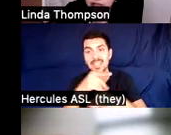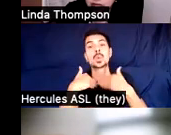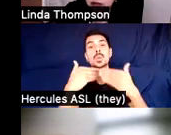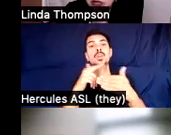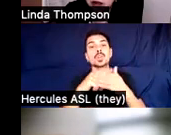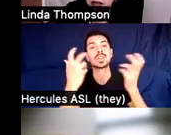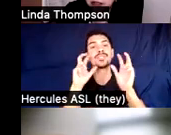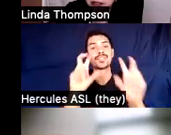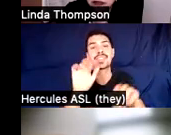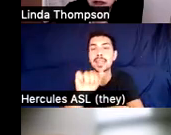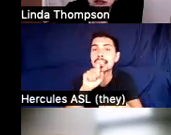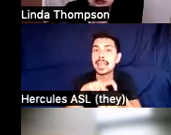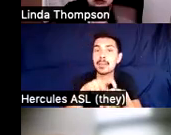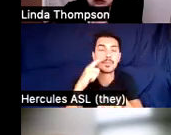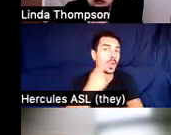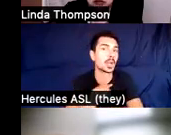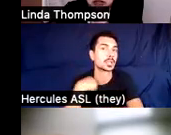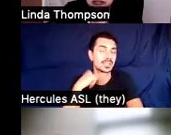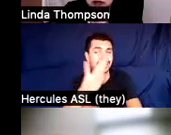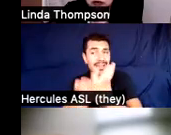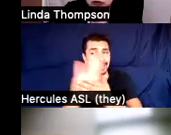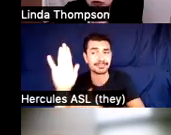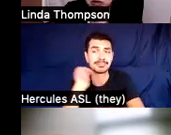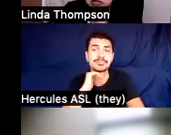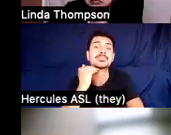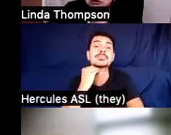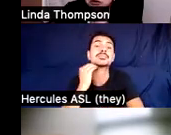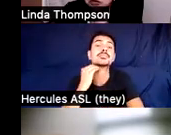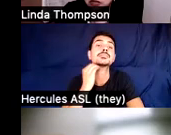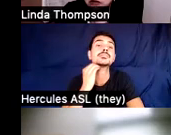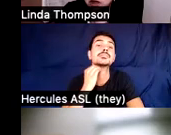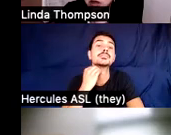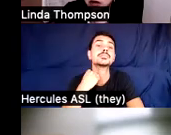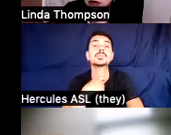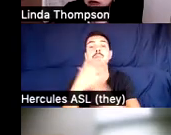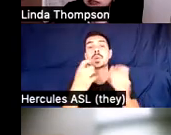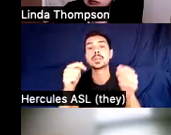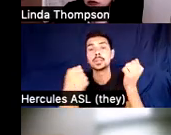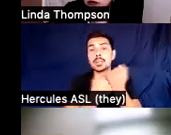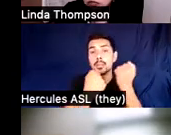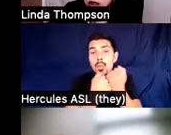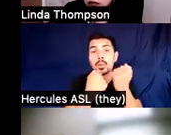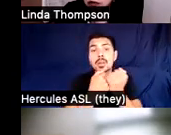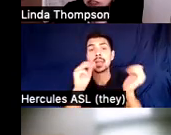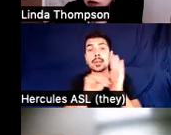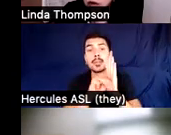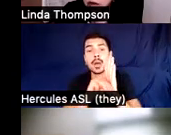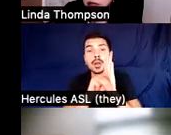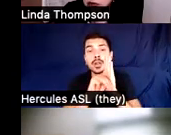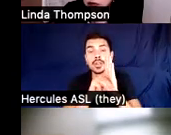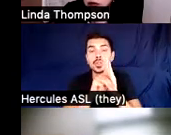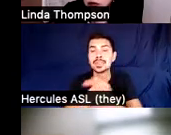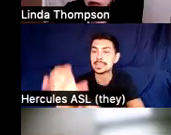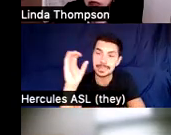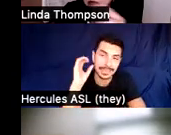that time in us. Also, we want to support and model zero tolerance for